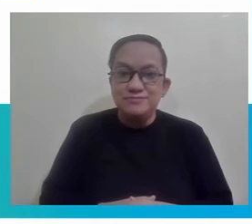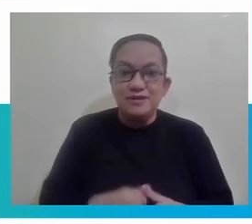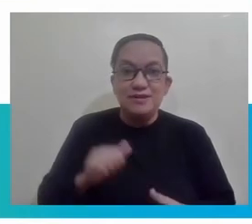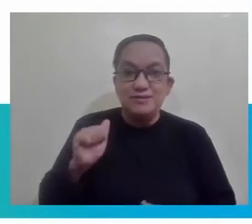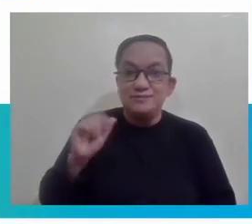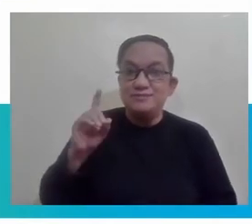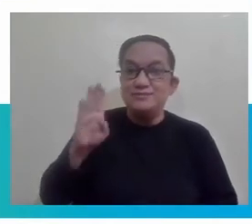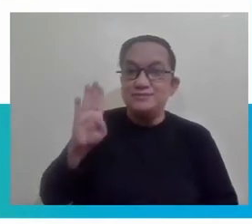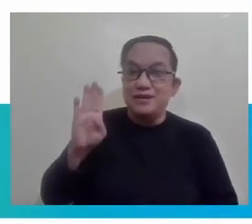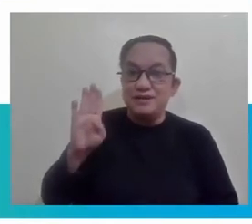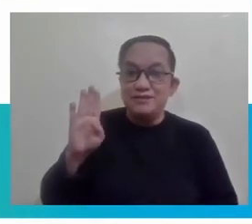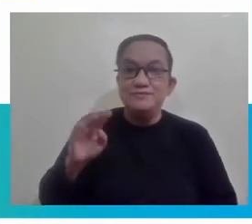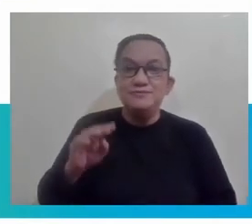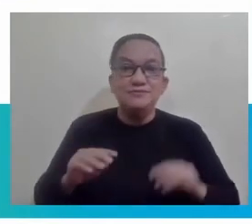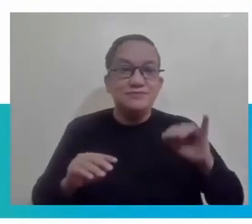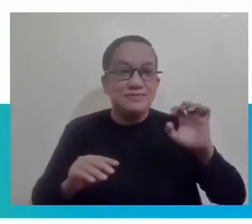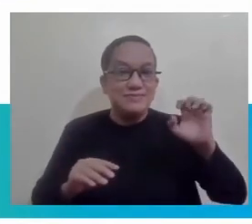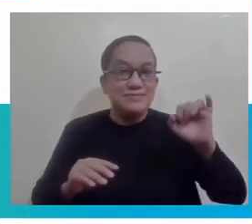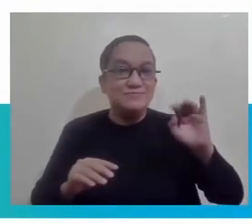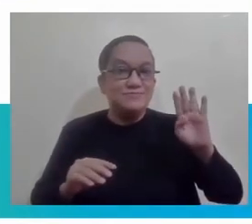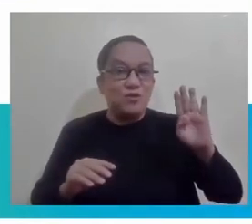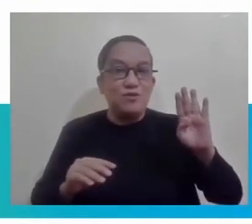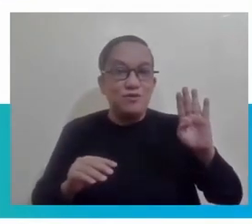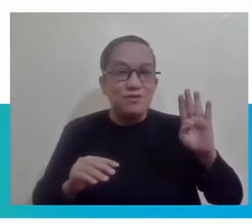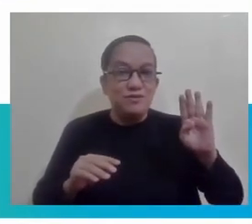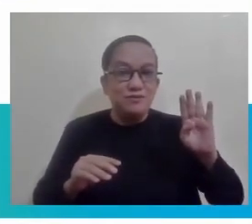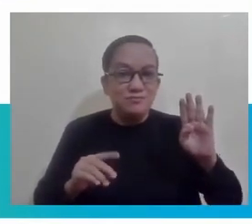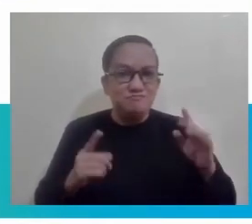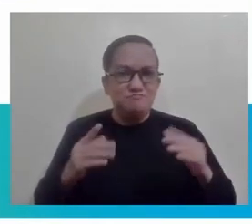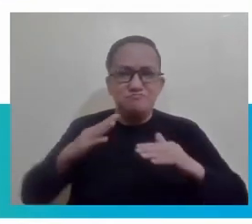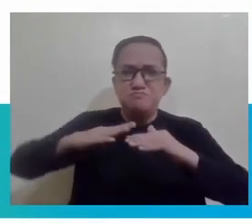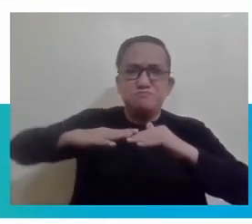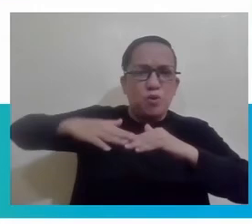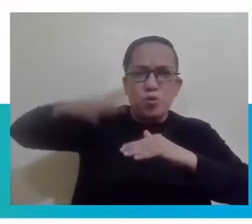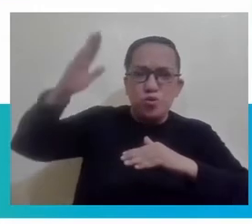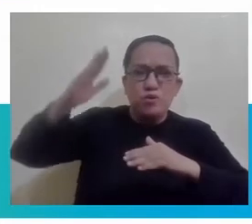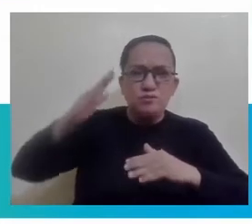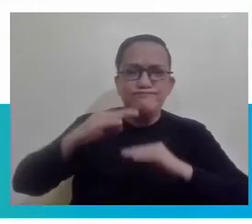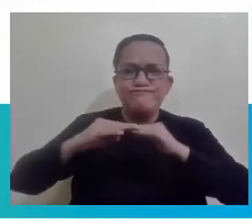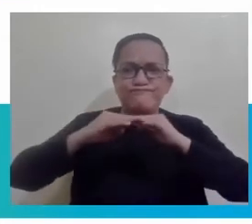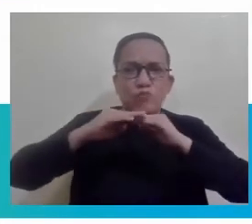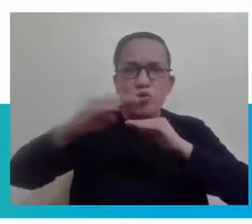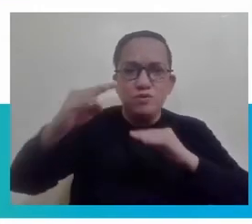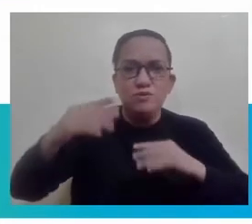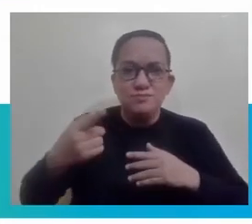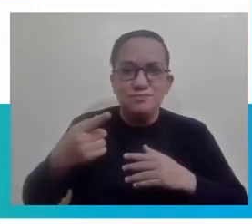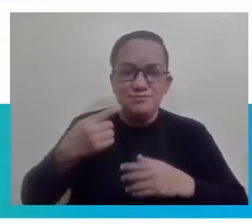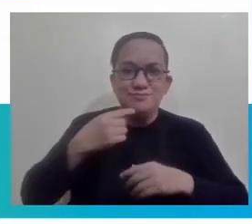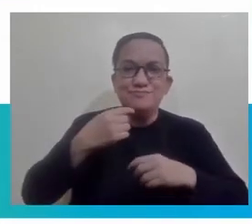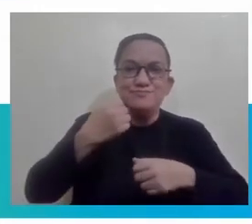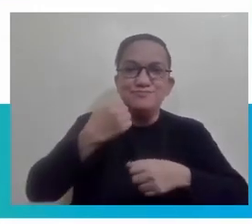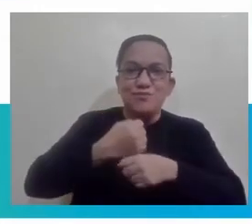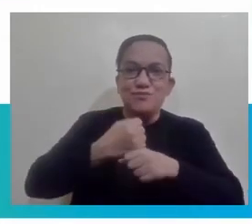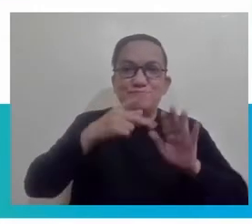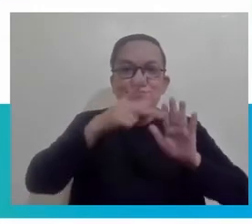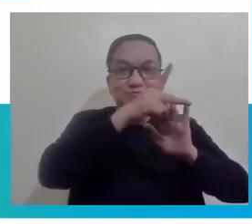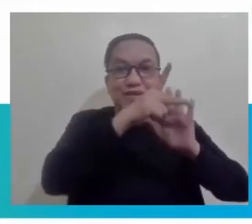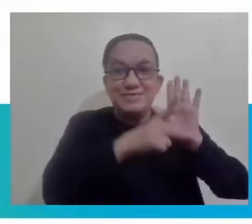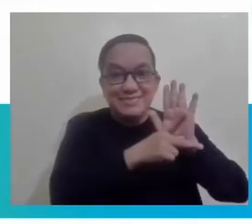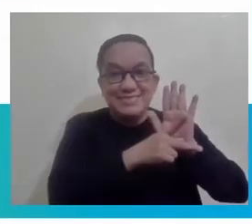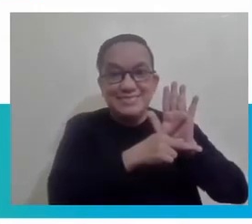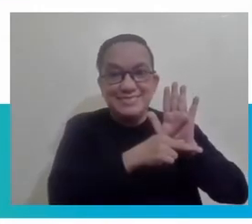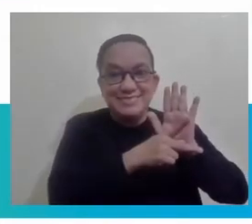Cleaner Sustainable Ocean Partnership, I think it provides a good basis to jointly explore how the two institutions can support Asian